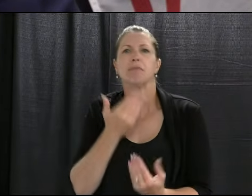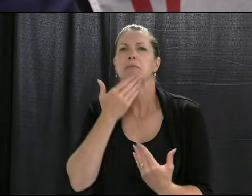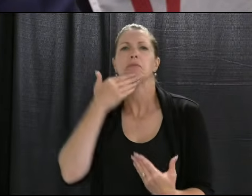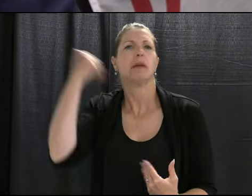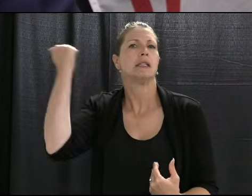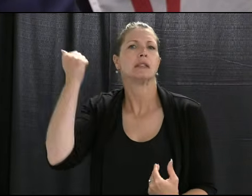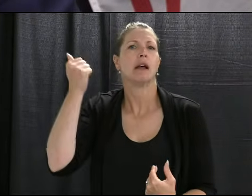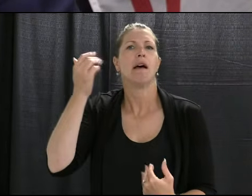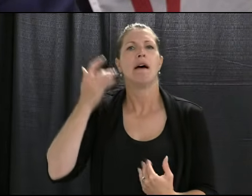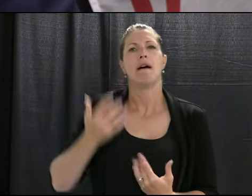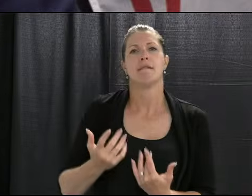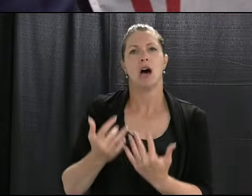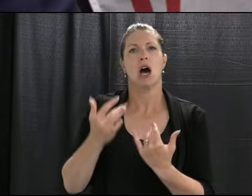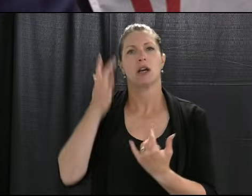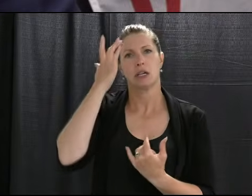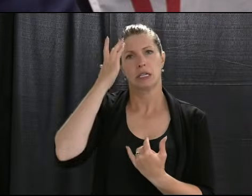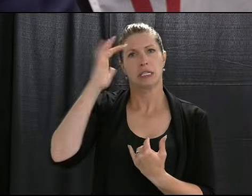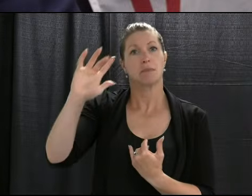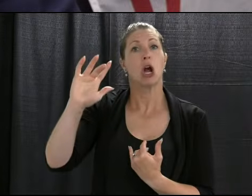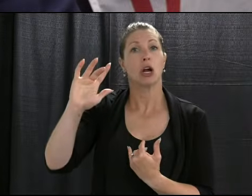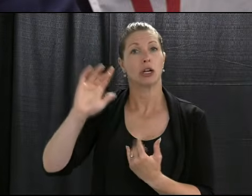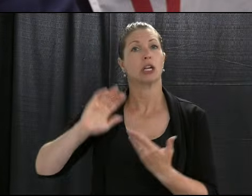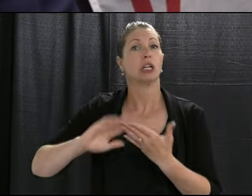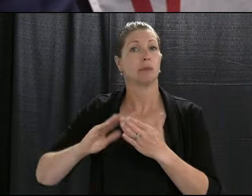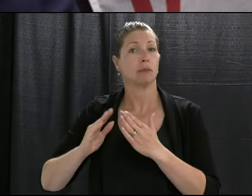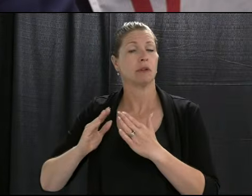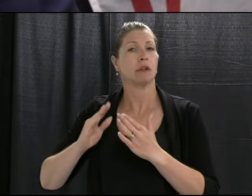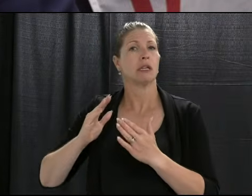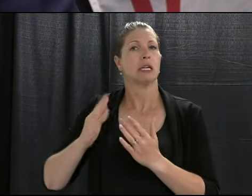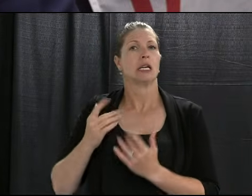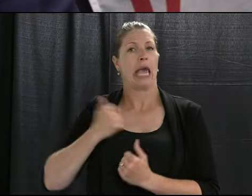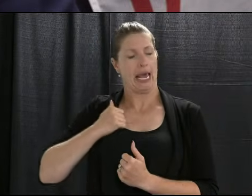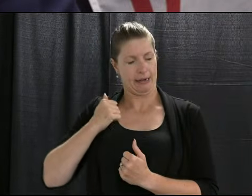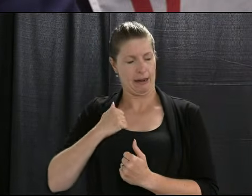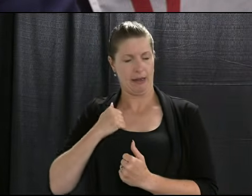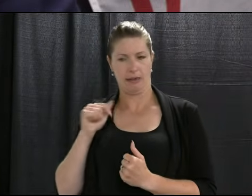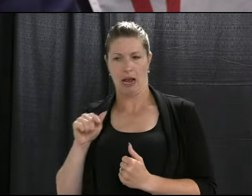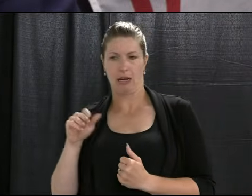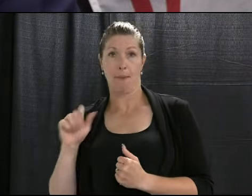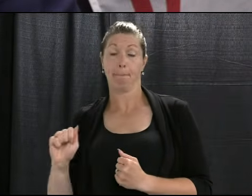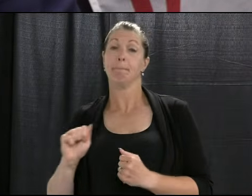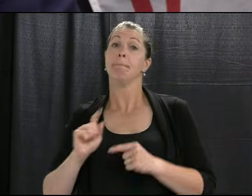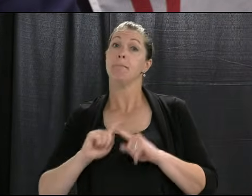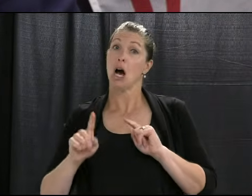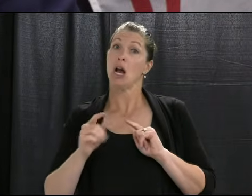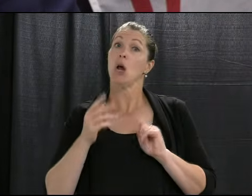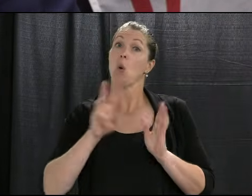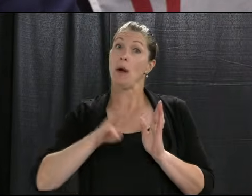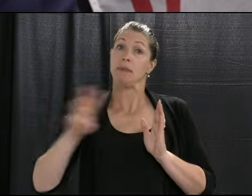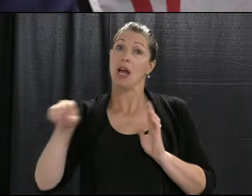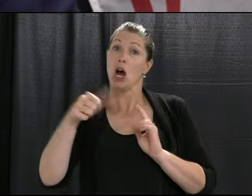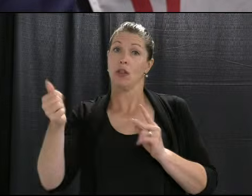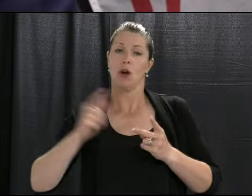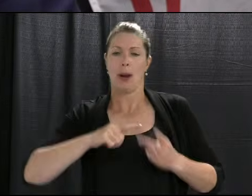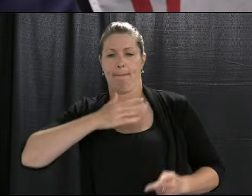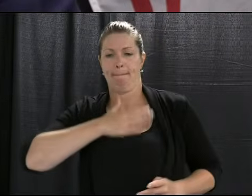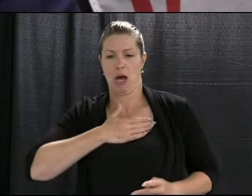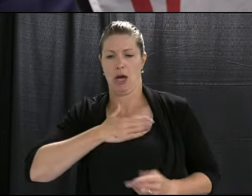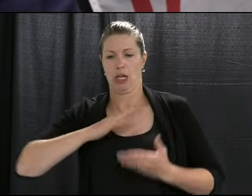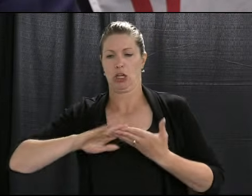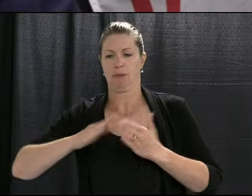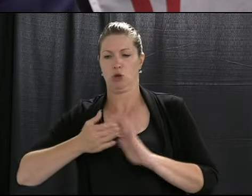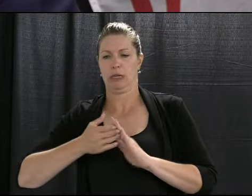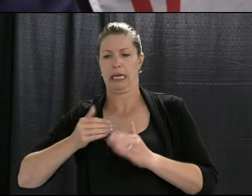those that might be worried, is my community next? It would be important to go to that site right now and have a look.